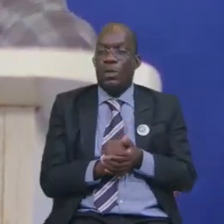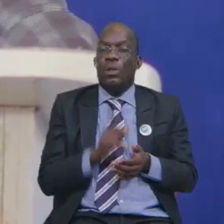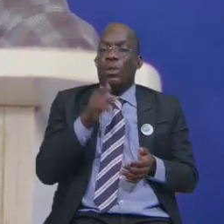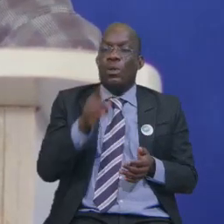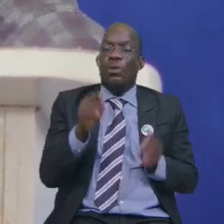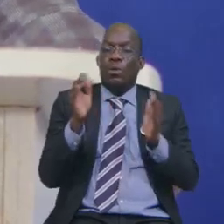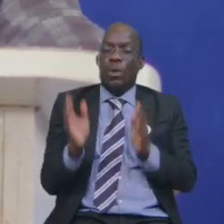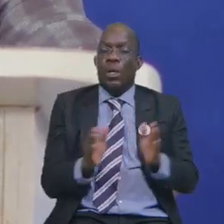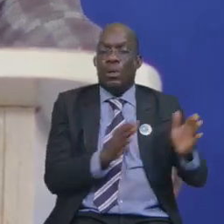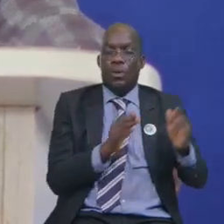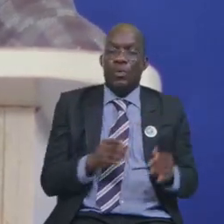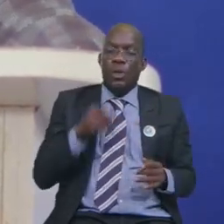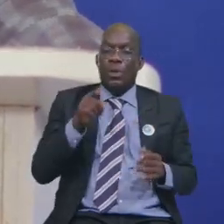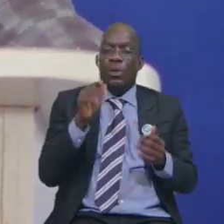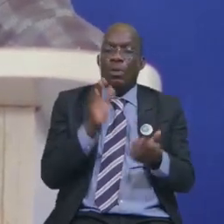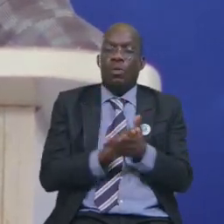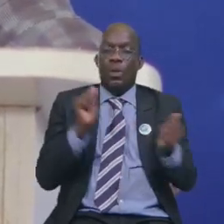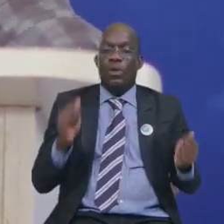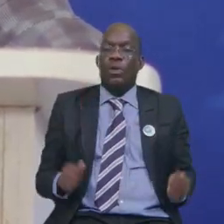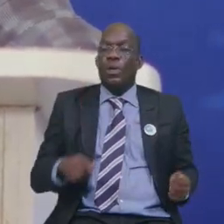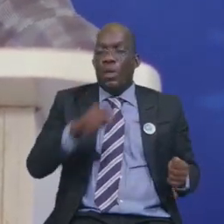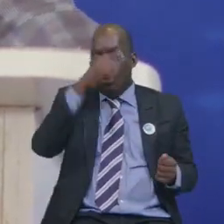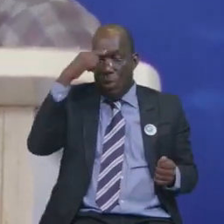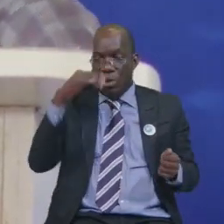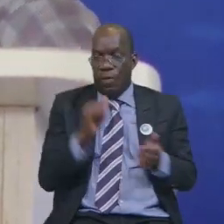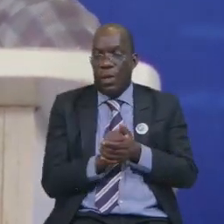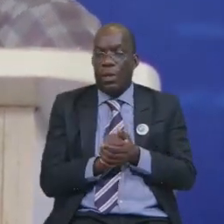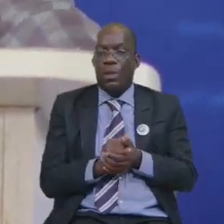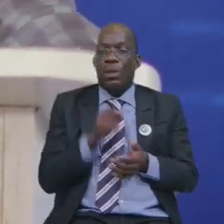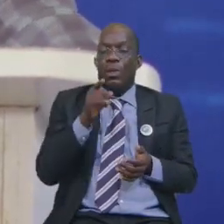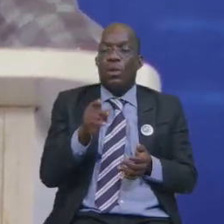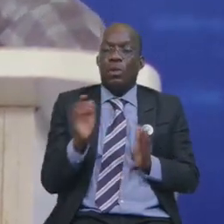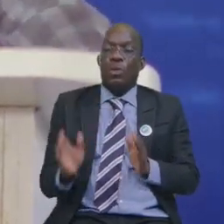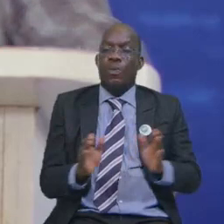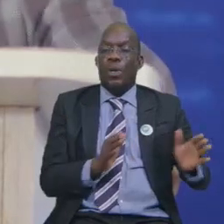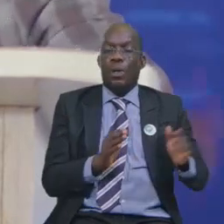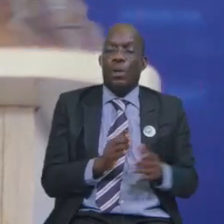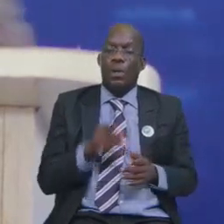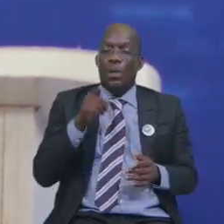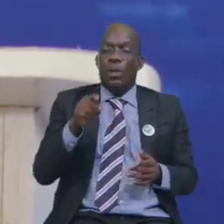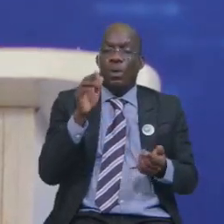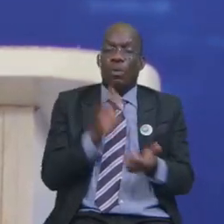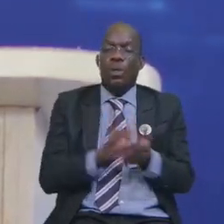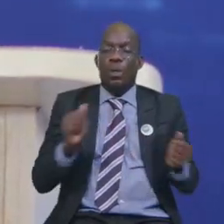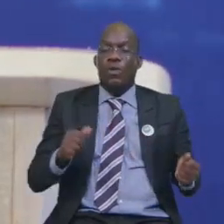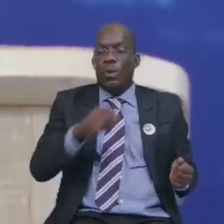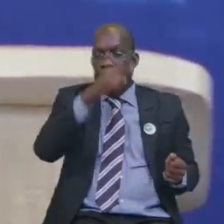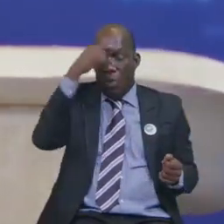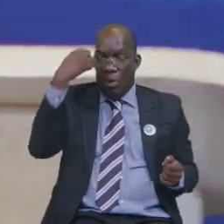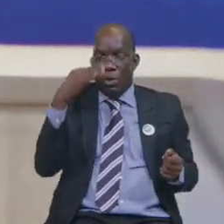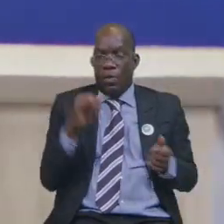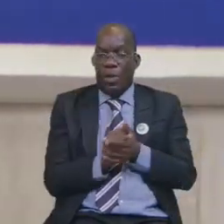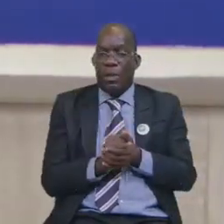plan. You believe because of that you prepare. You believe because of